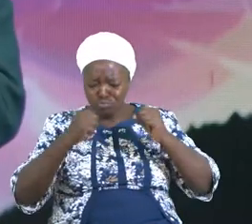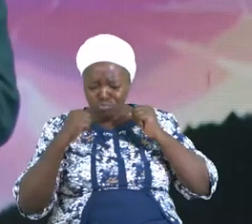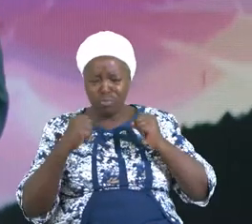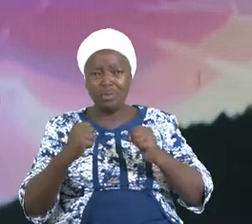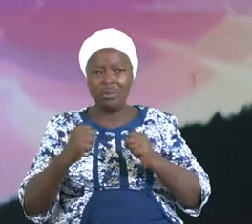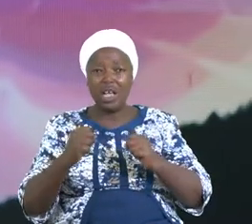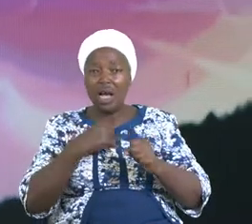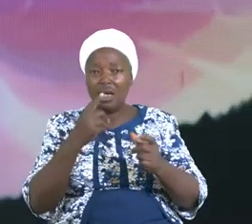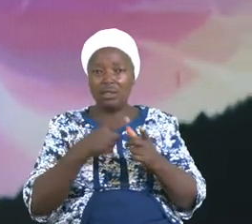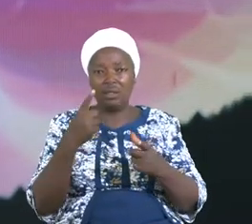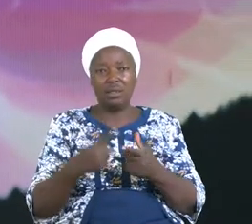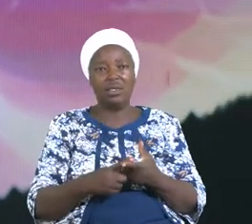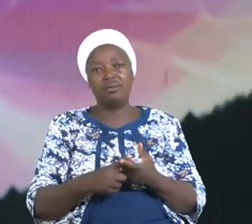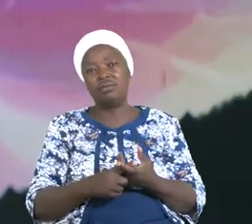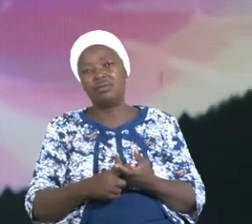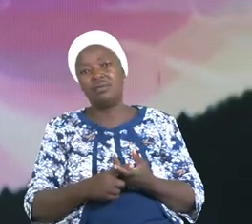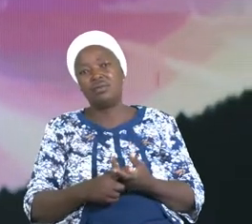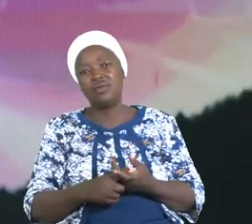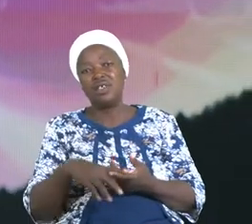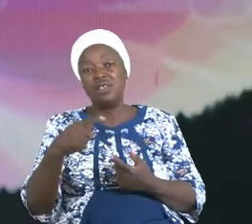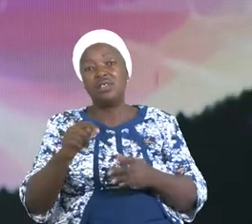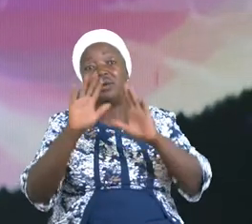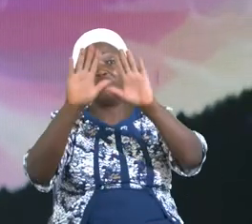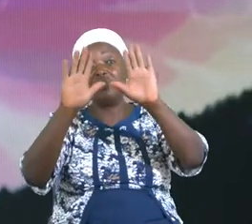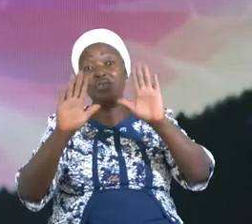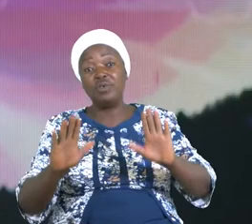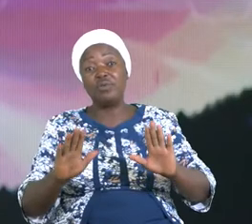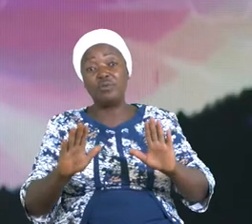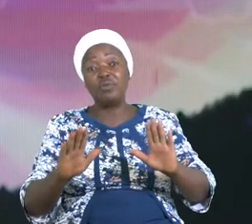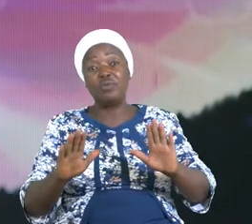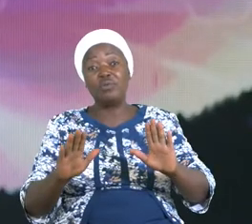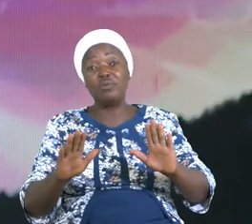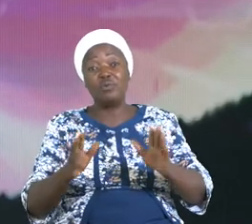then the miracle global crusade came.